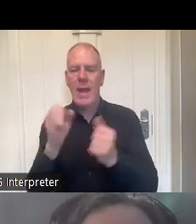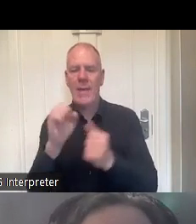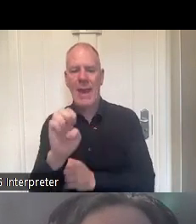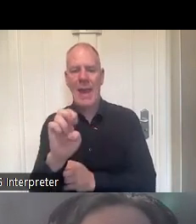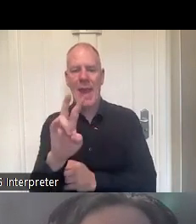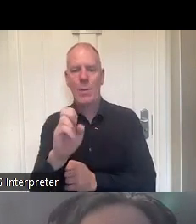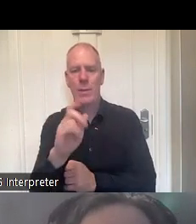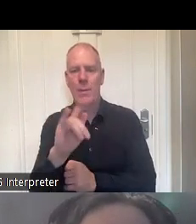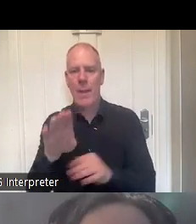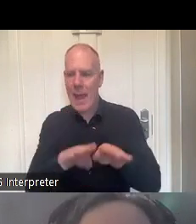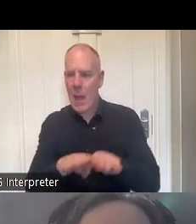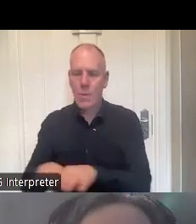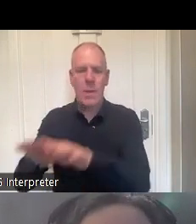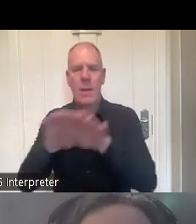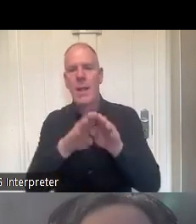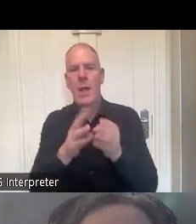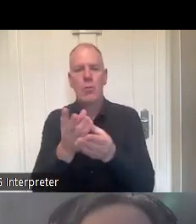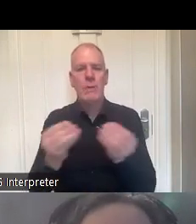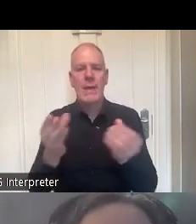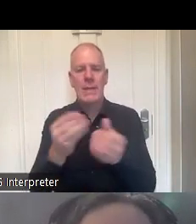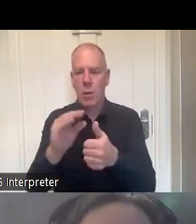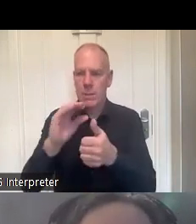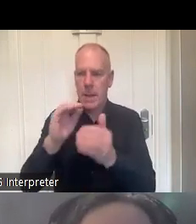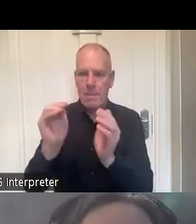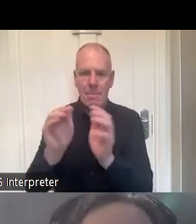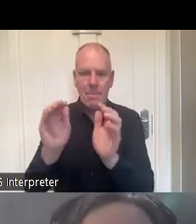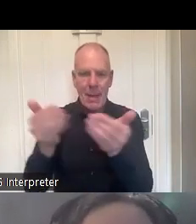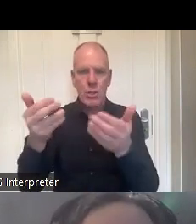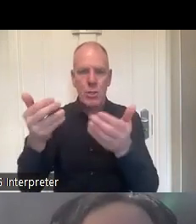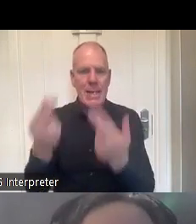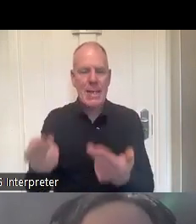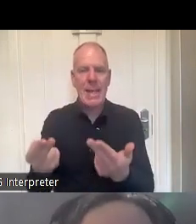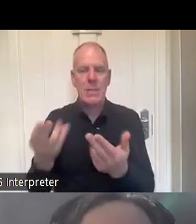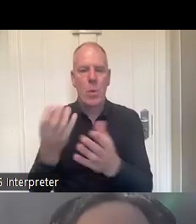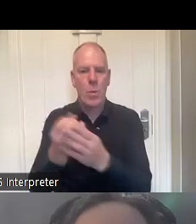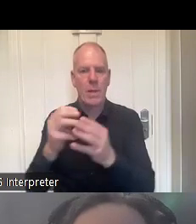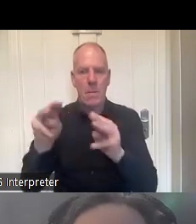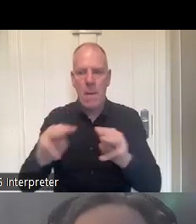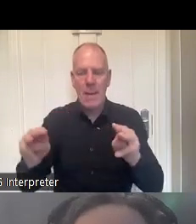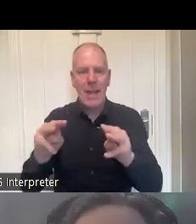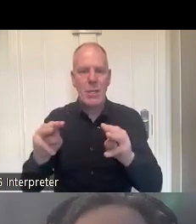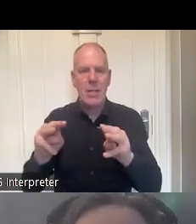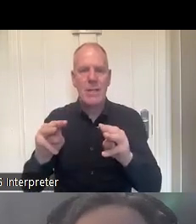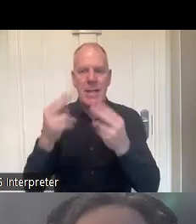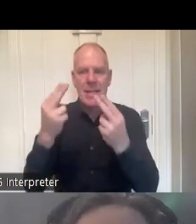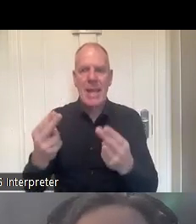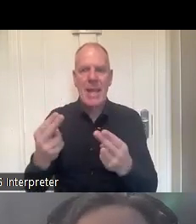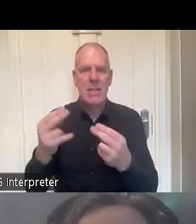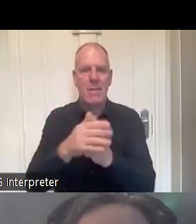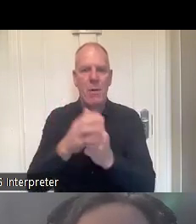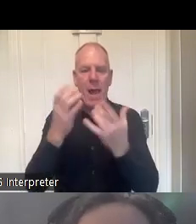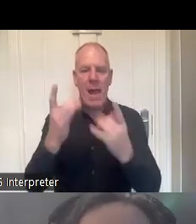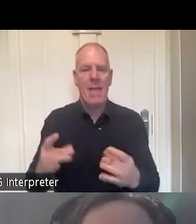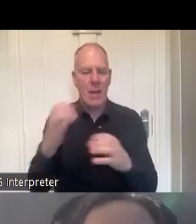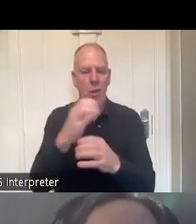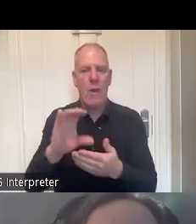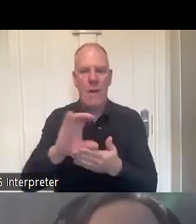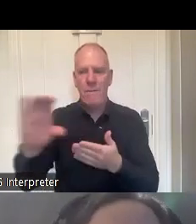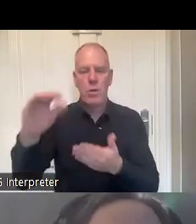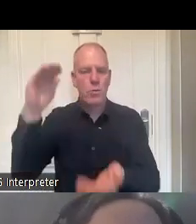resource distribution, aligning healthcare funding with regional population needs to reduce health inequalities or